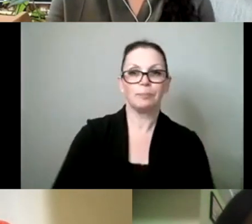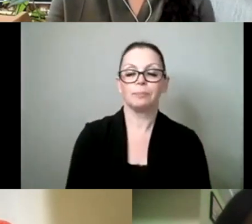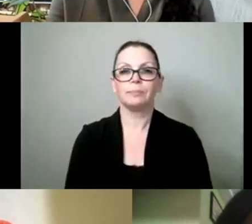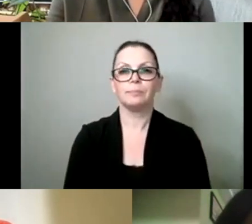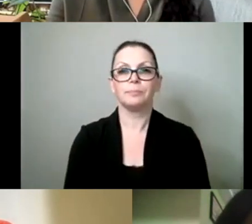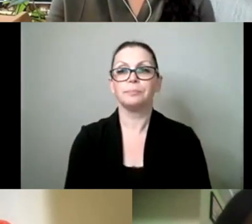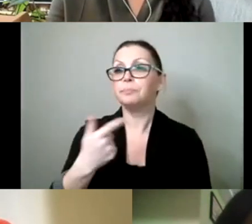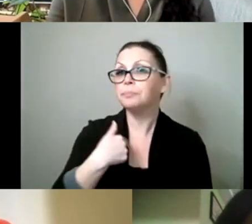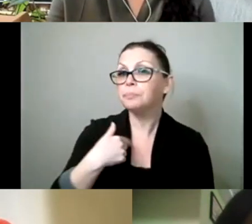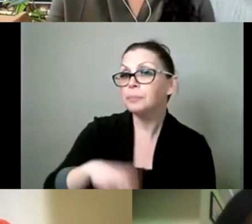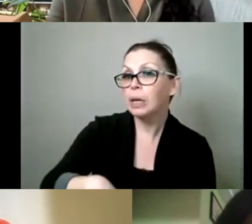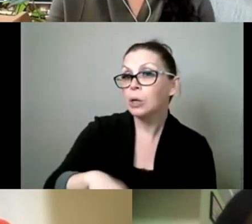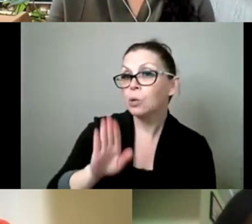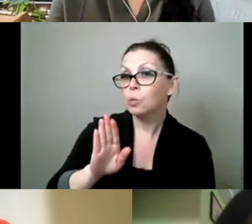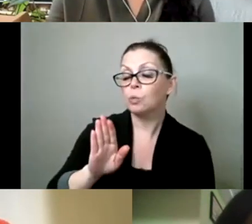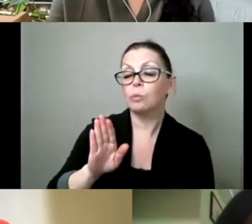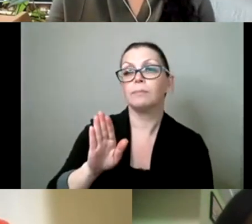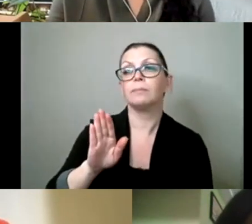growing up,